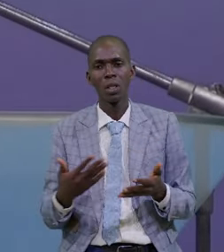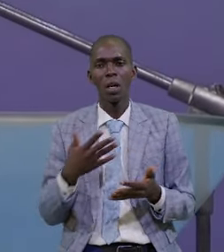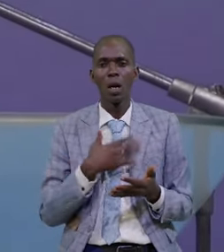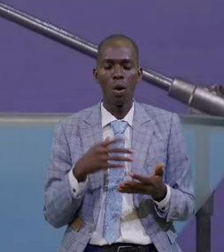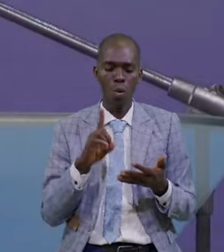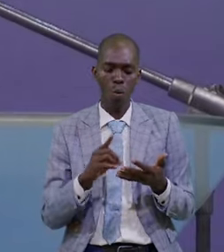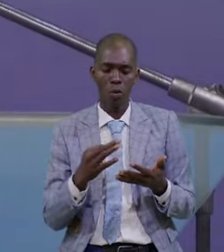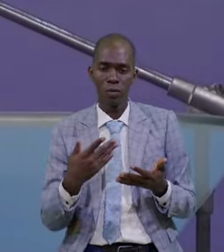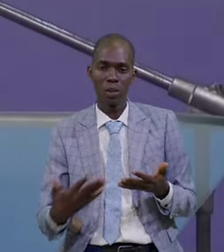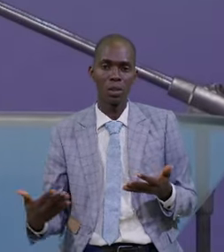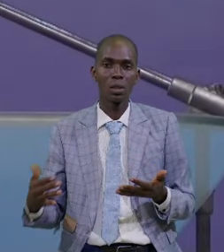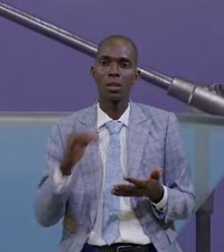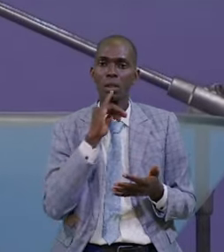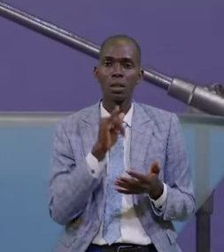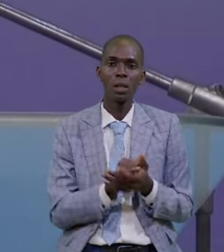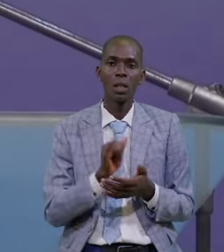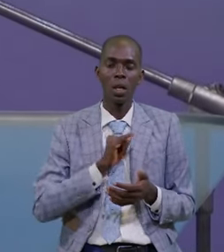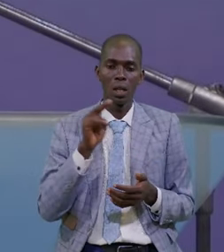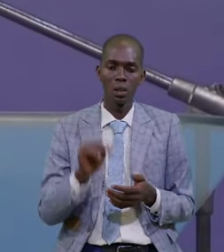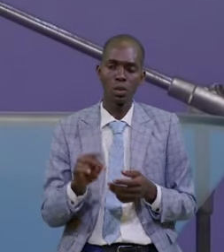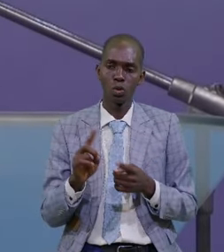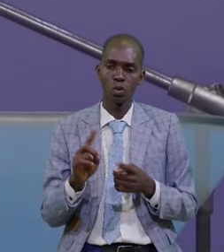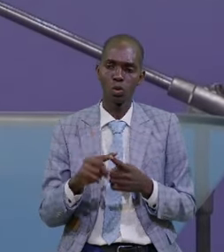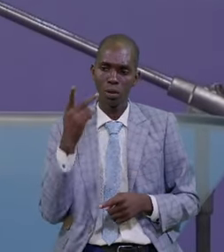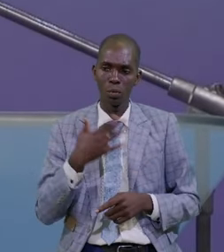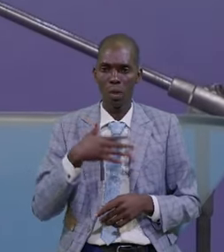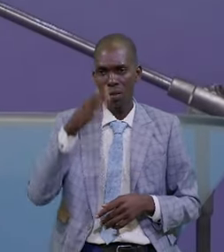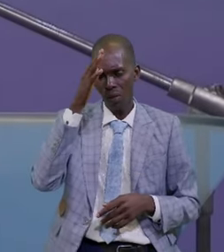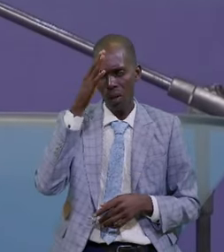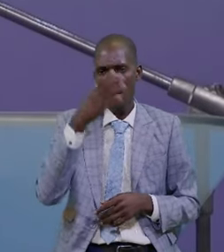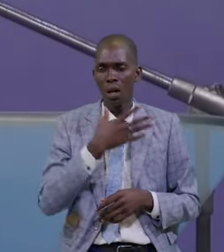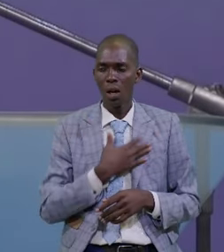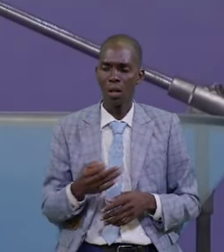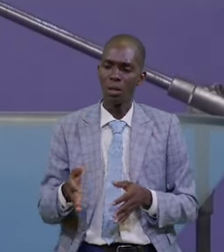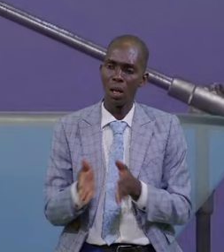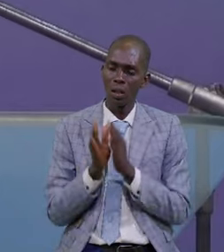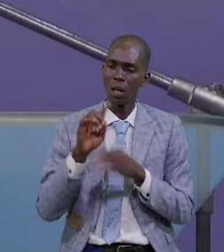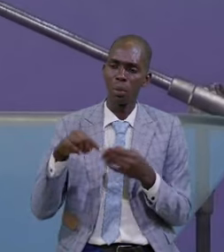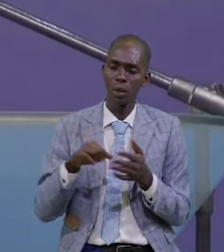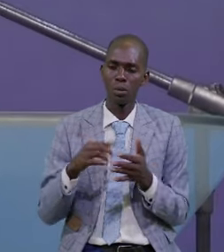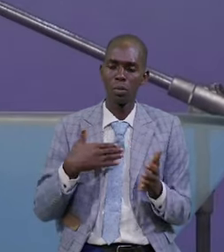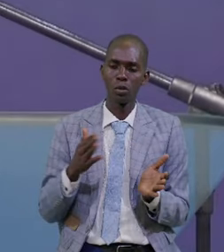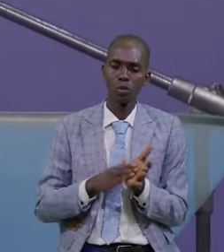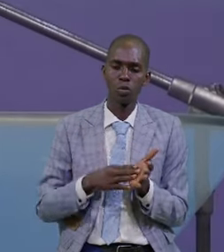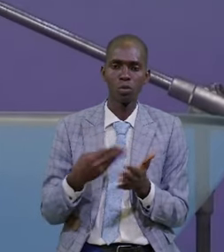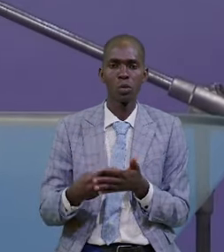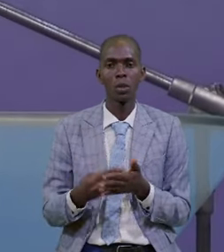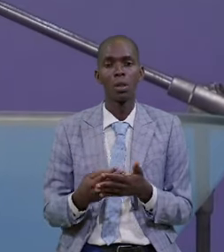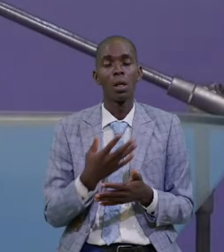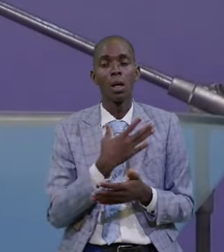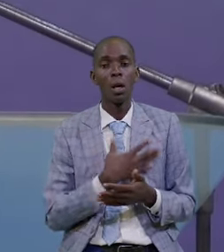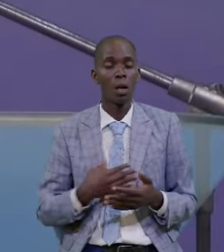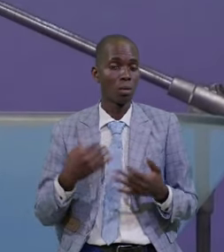is, "I need to see my father and settle this school fees issue." And then he's, you